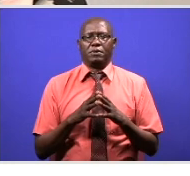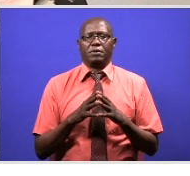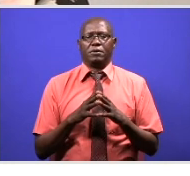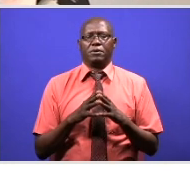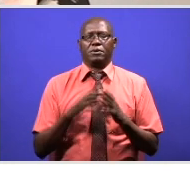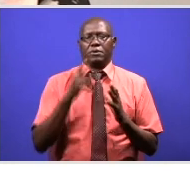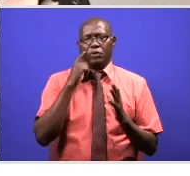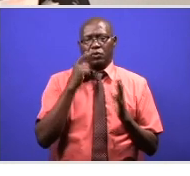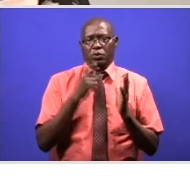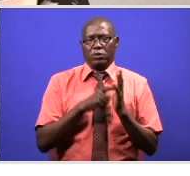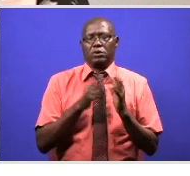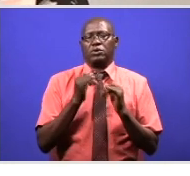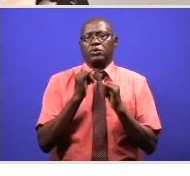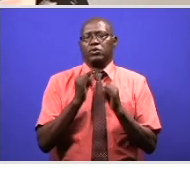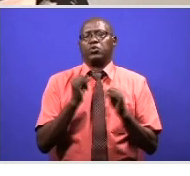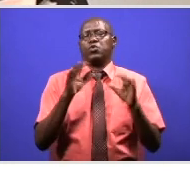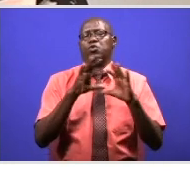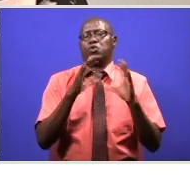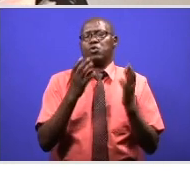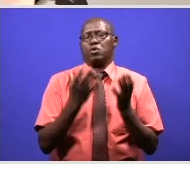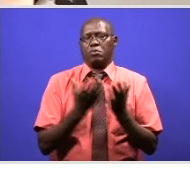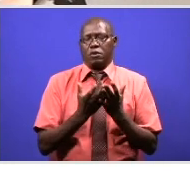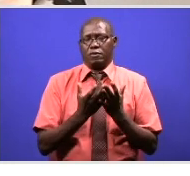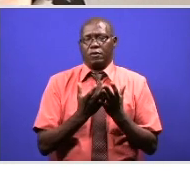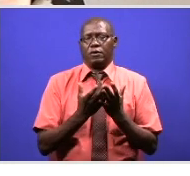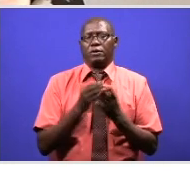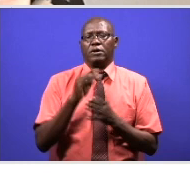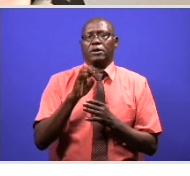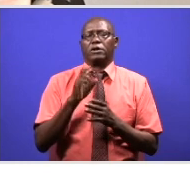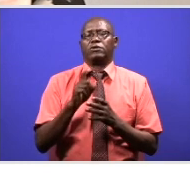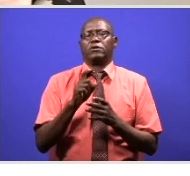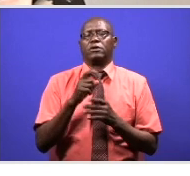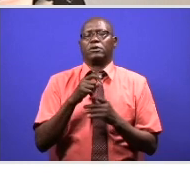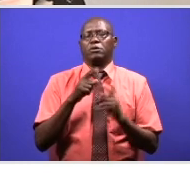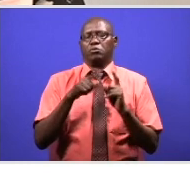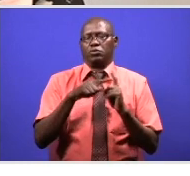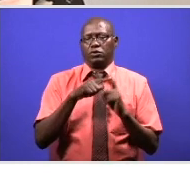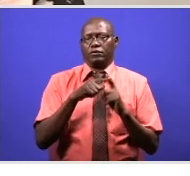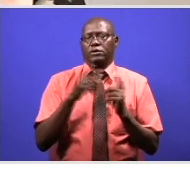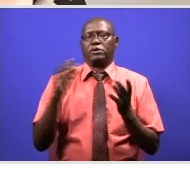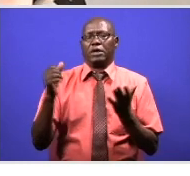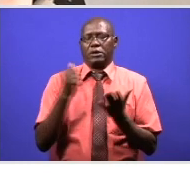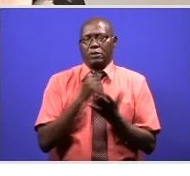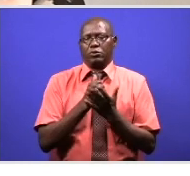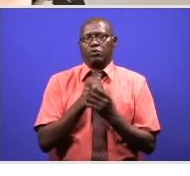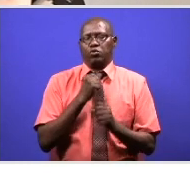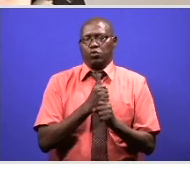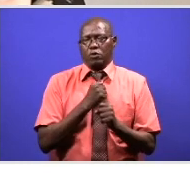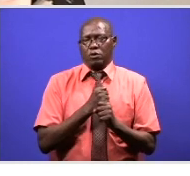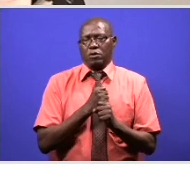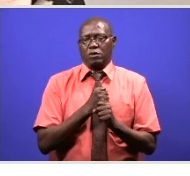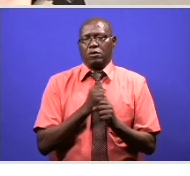foster a globally competitive, responsive and adaptive workforce through